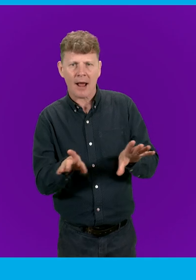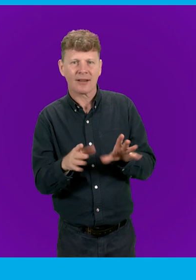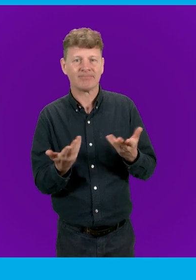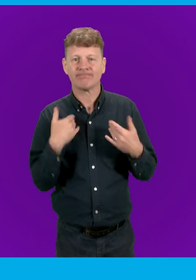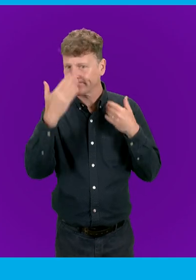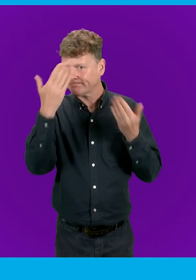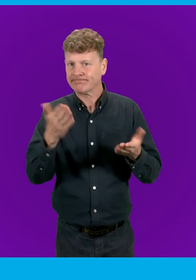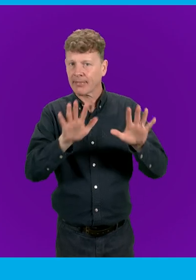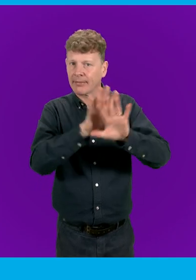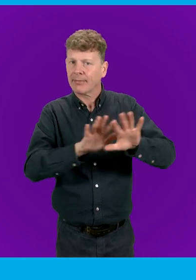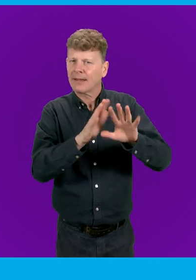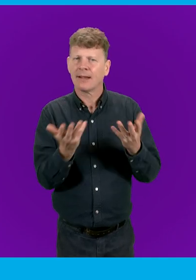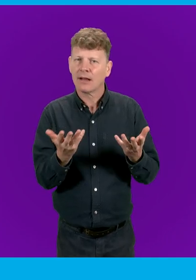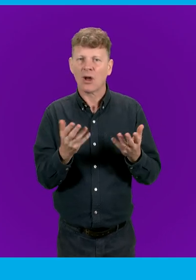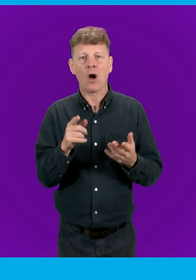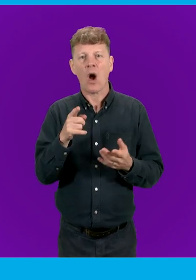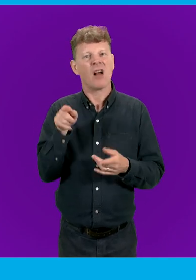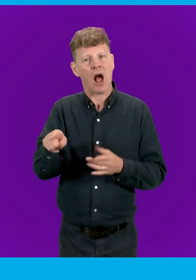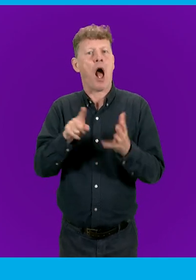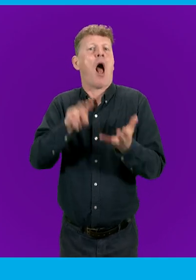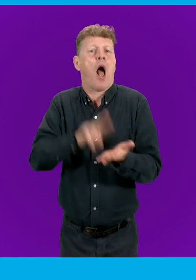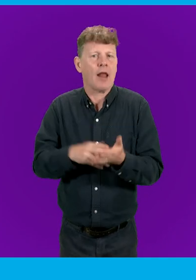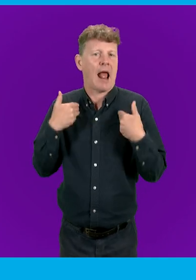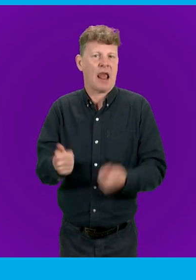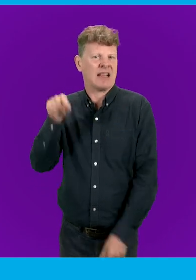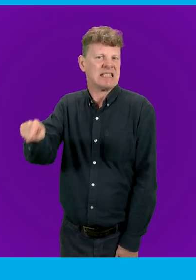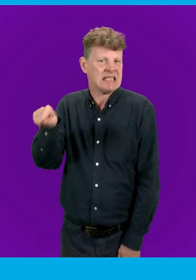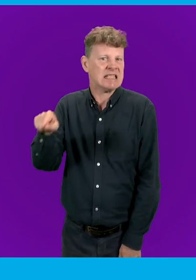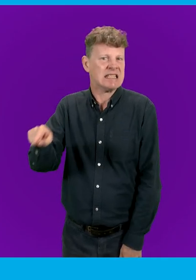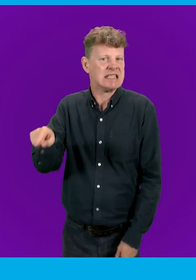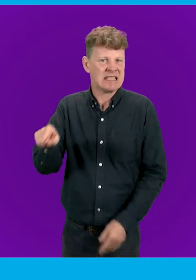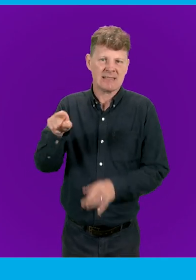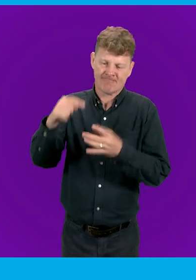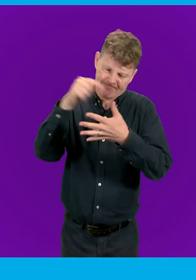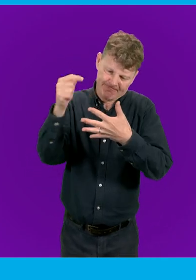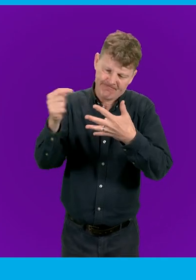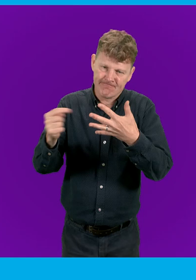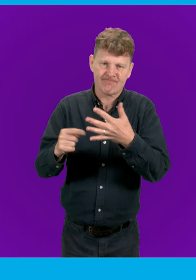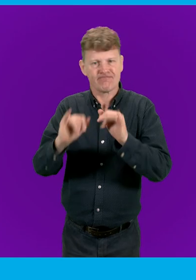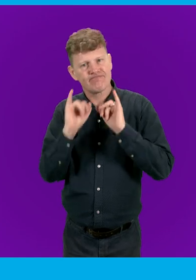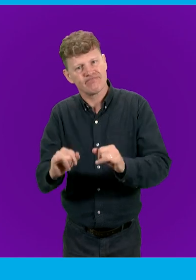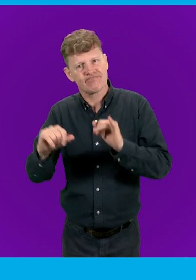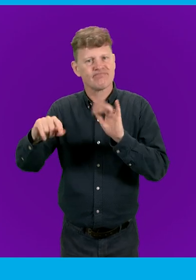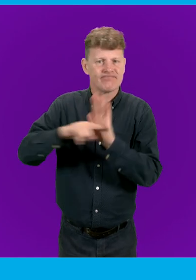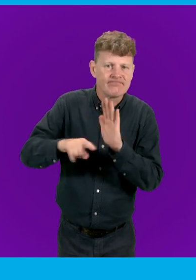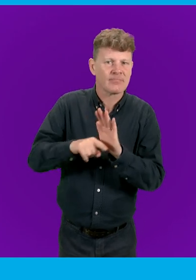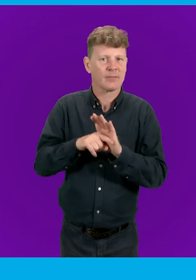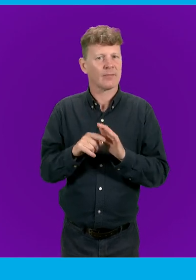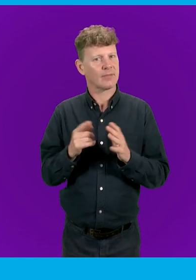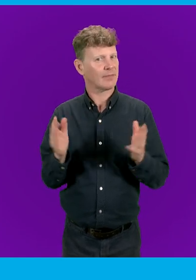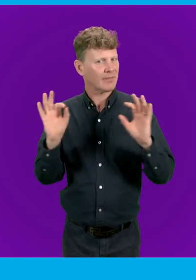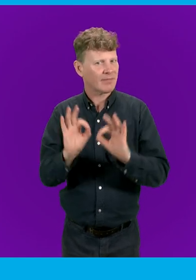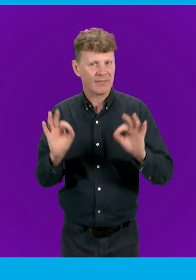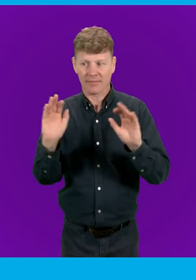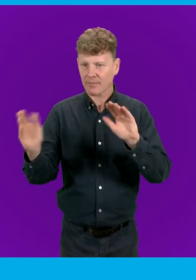more, so this is what an unhealthy relationship looks like. These are the signs of it. It's not, this is